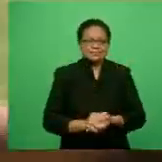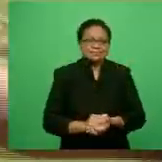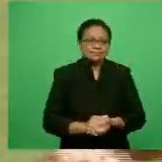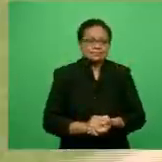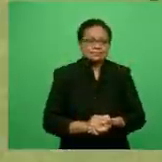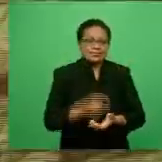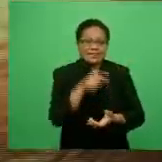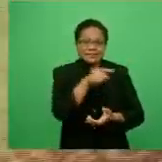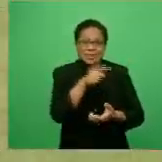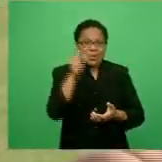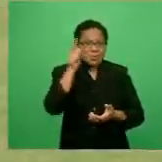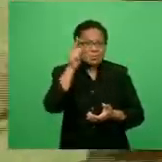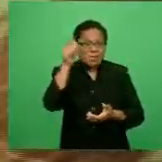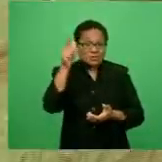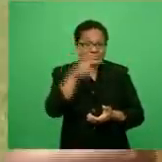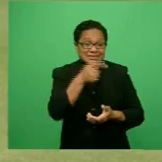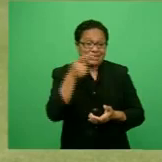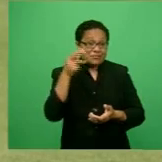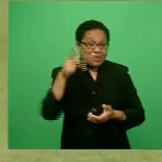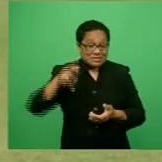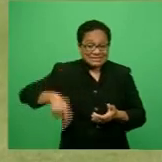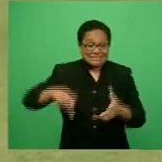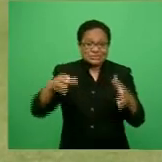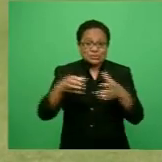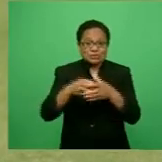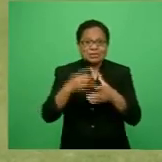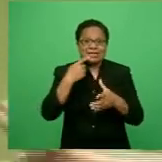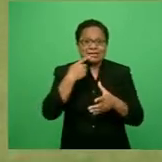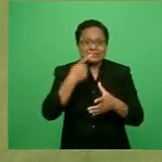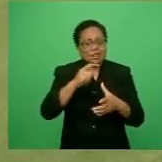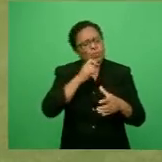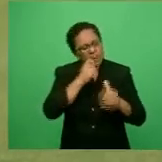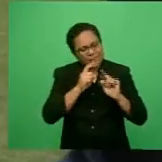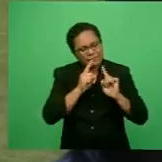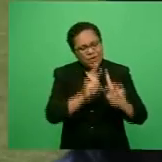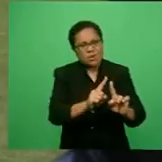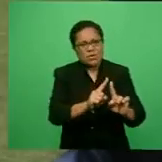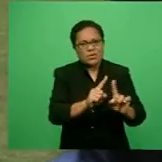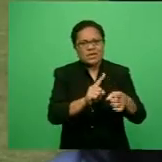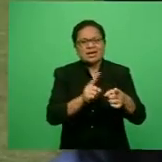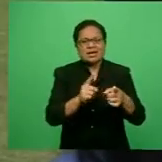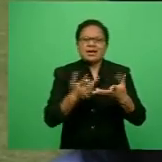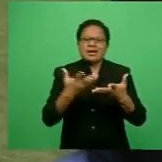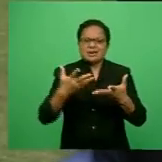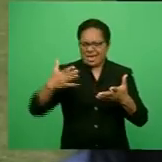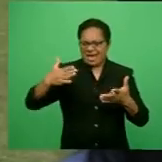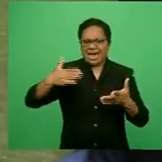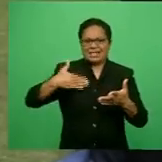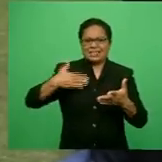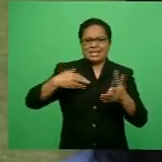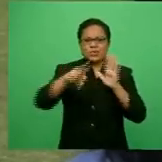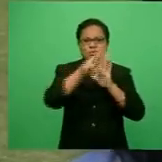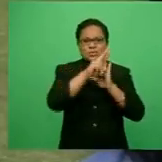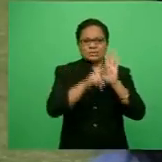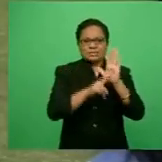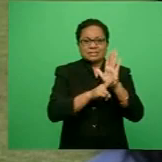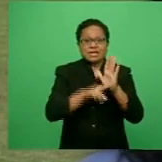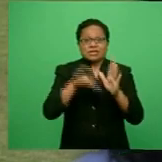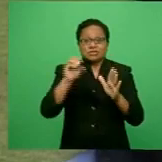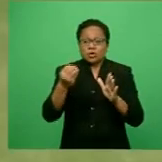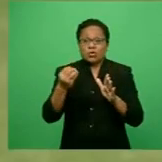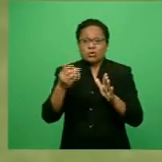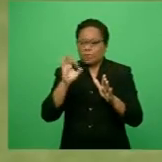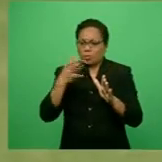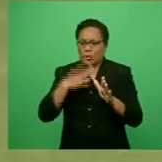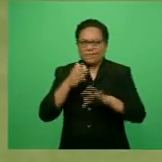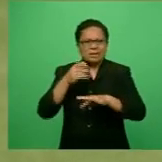Manager Charlene Ali says all health precautions will be followed. We have, of course, minimized to 50% capacity for our evening